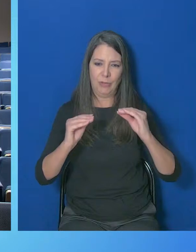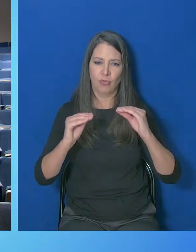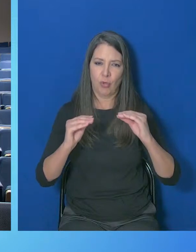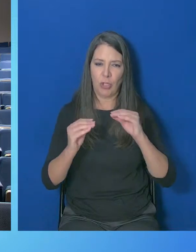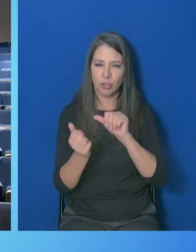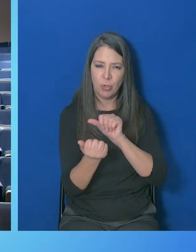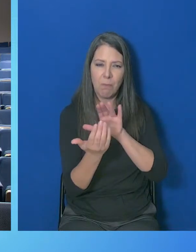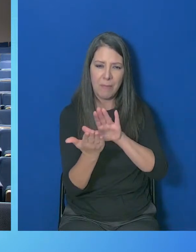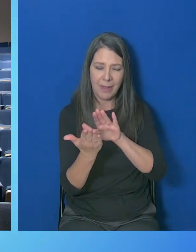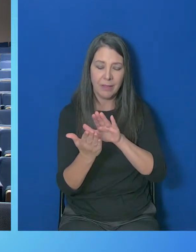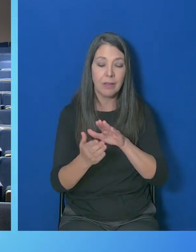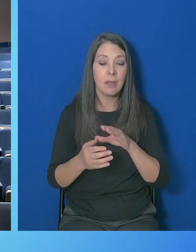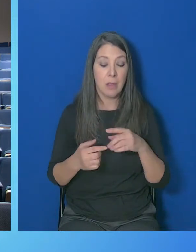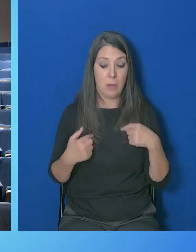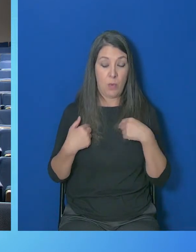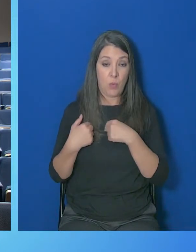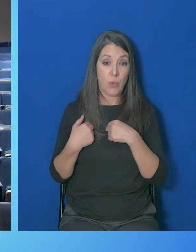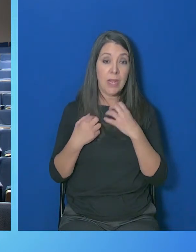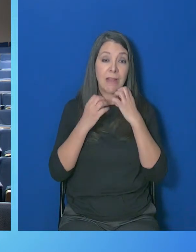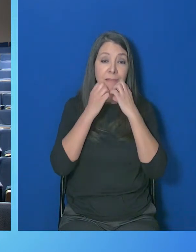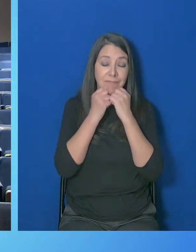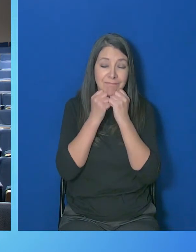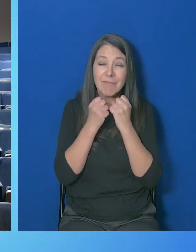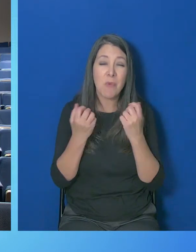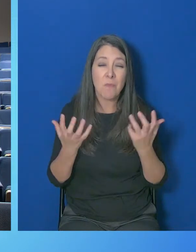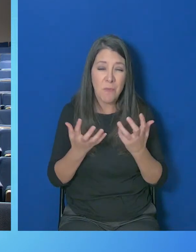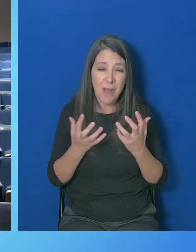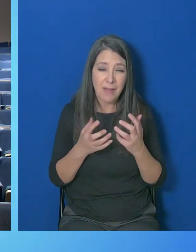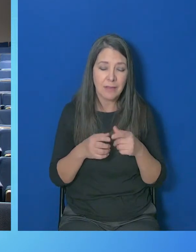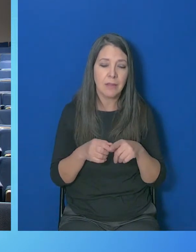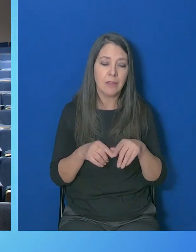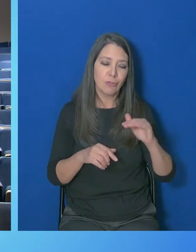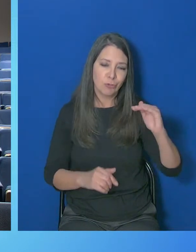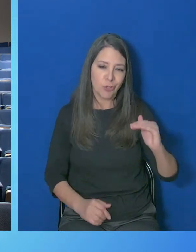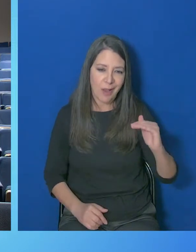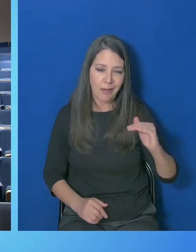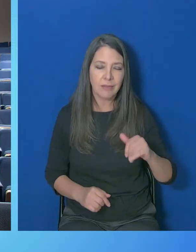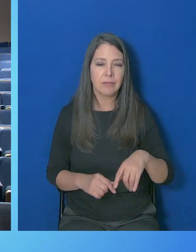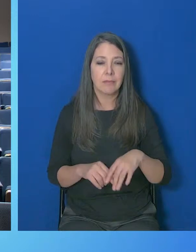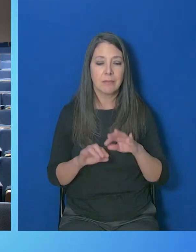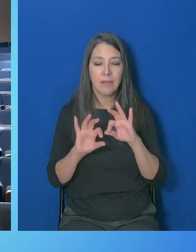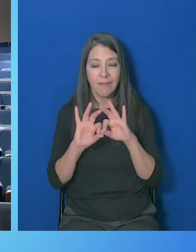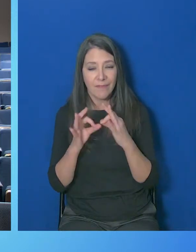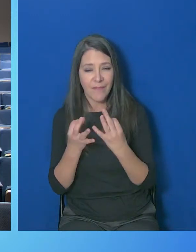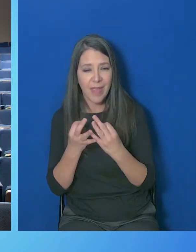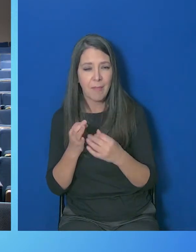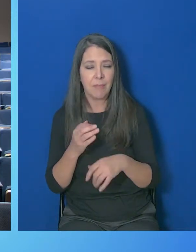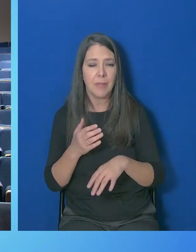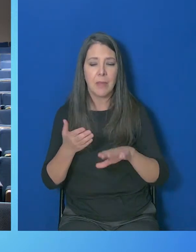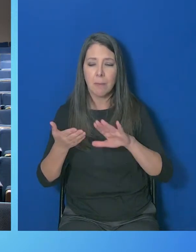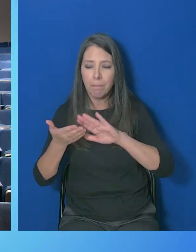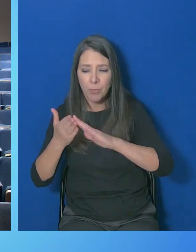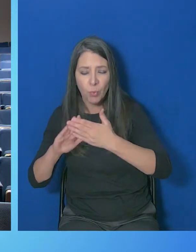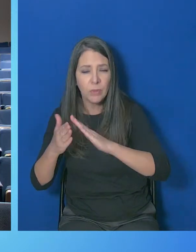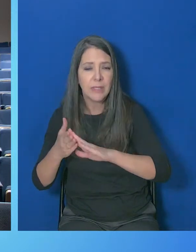do we value? Child, family, and community,